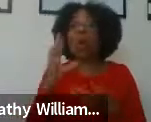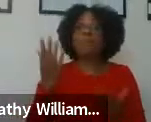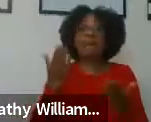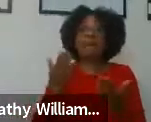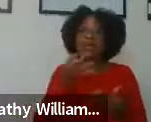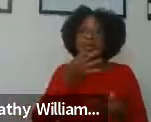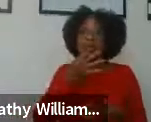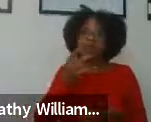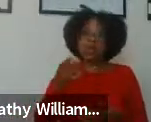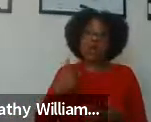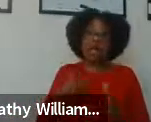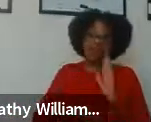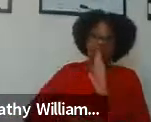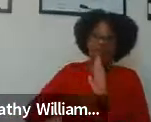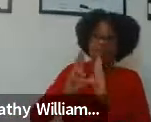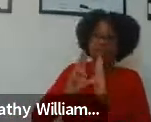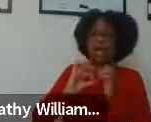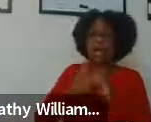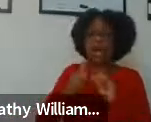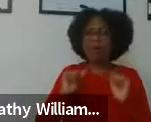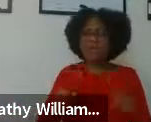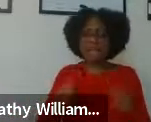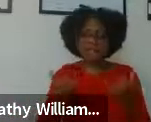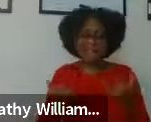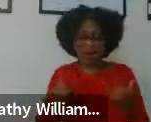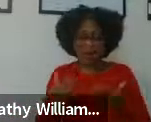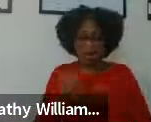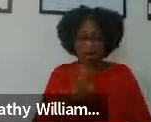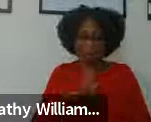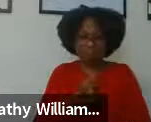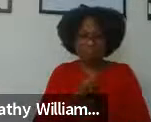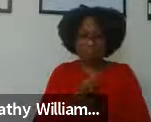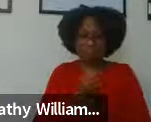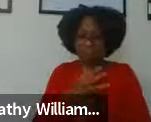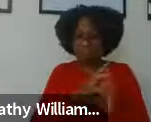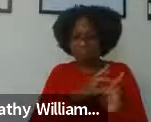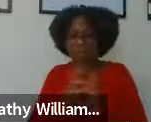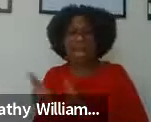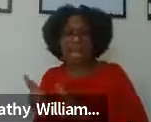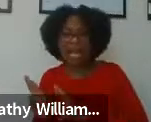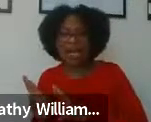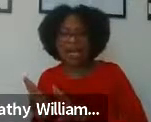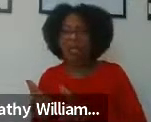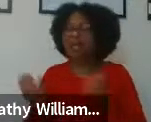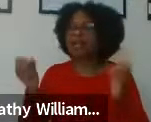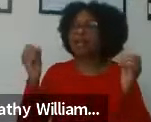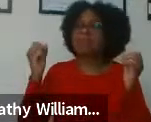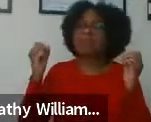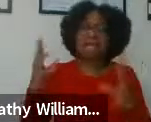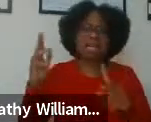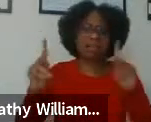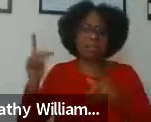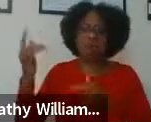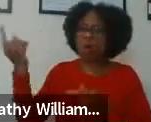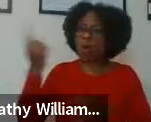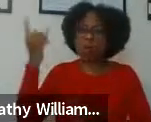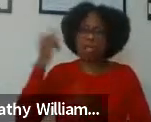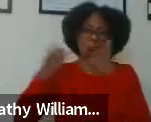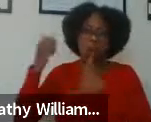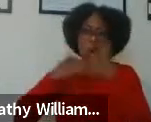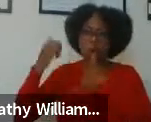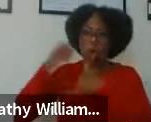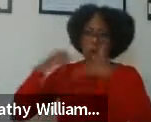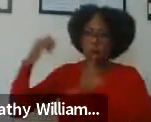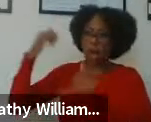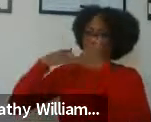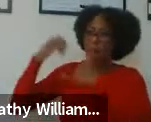and what can you do to prepare for that? People also call in with all kinds of questions involving, their